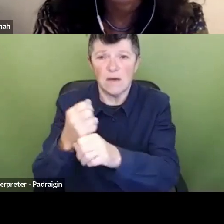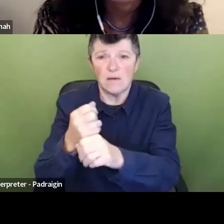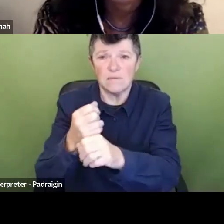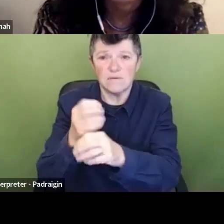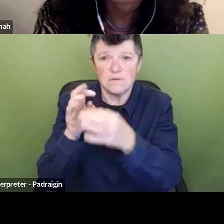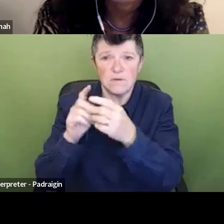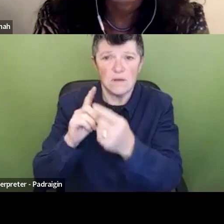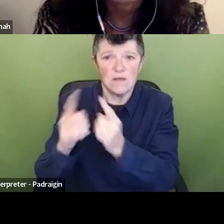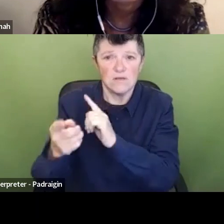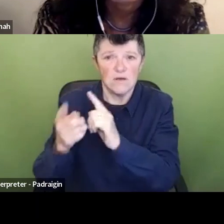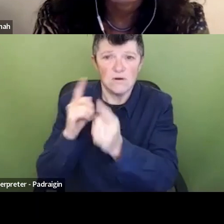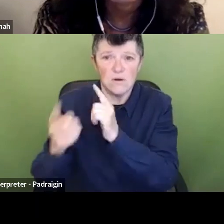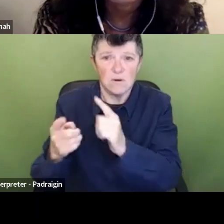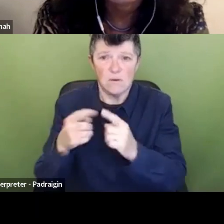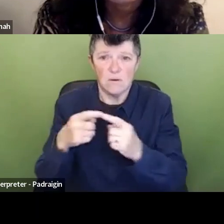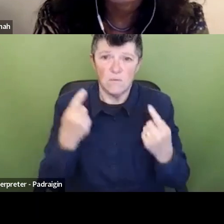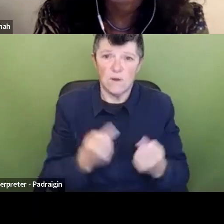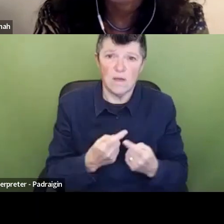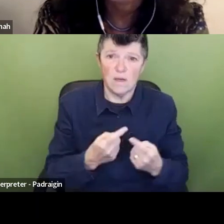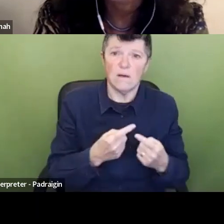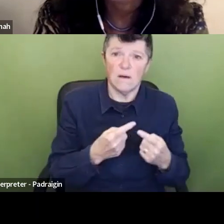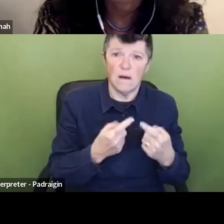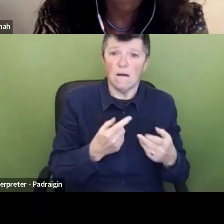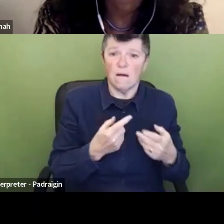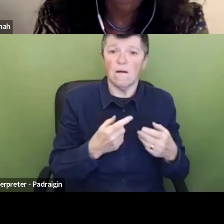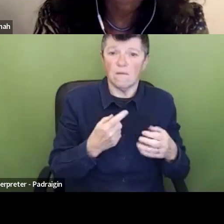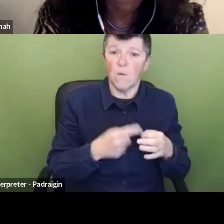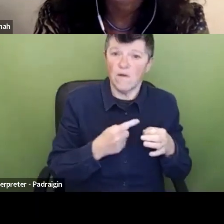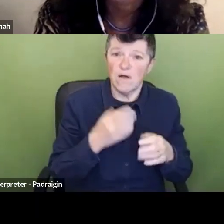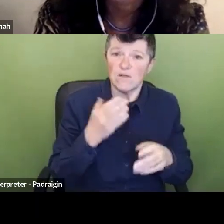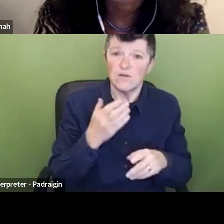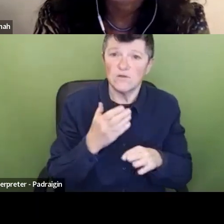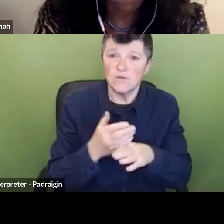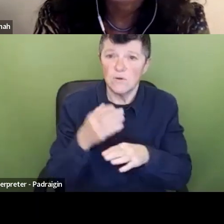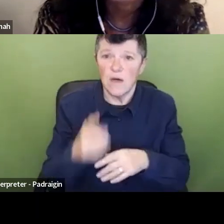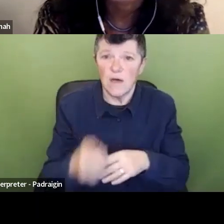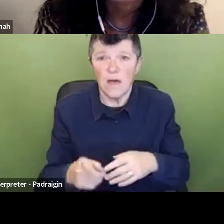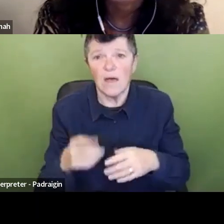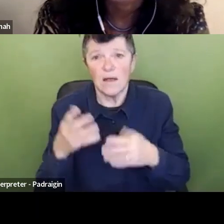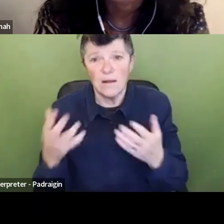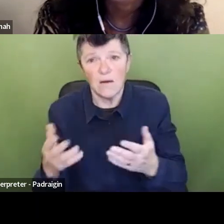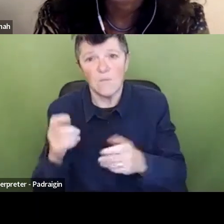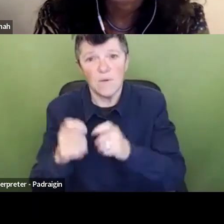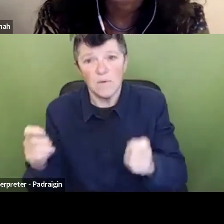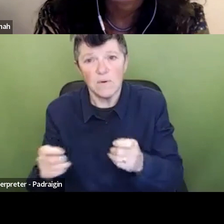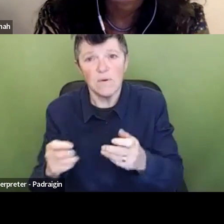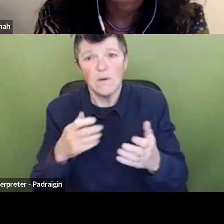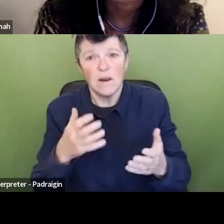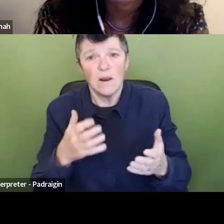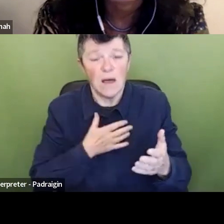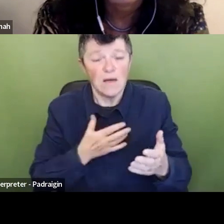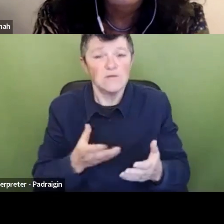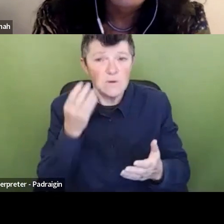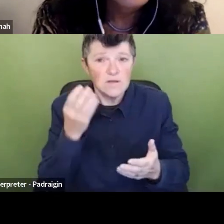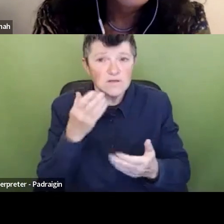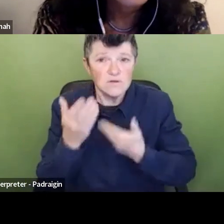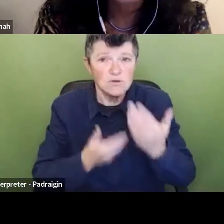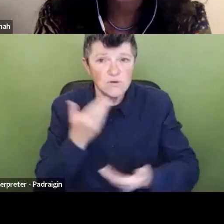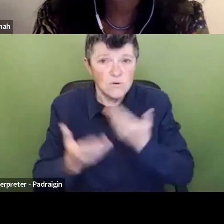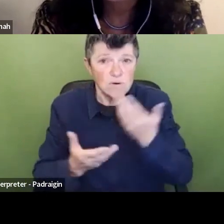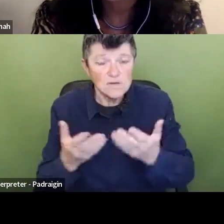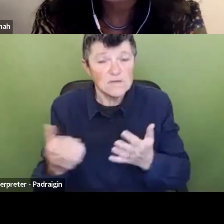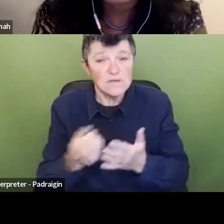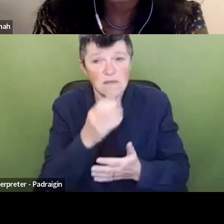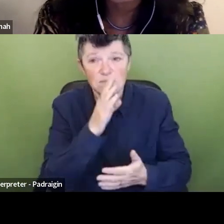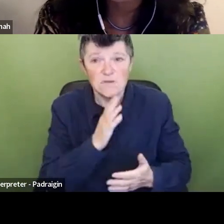well qualified to do that, and people actually now increasingly like listening to stories and take them seriously. A